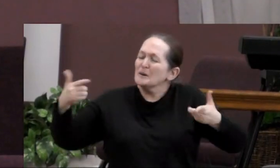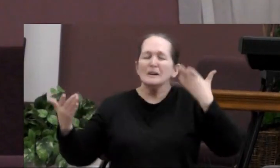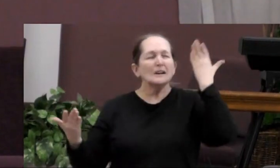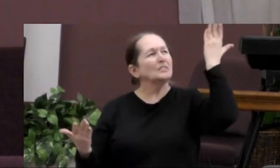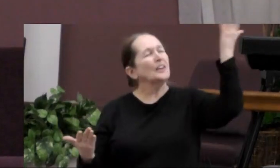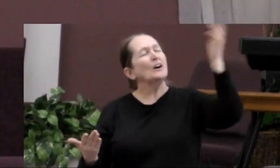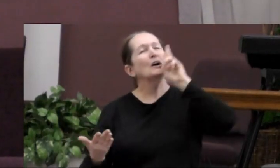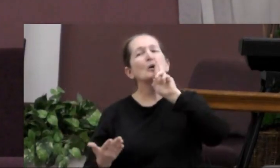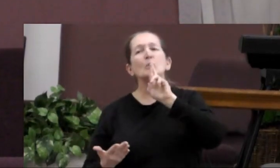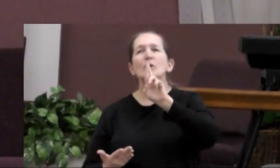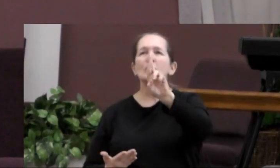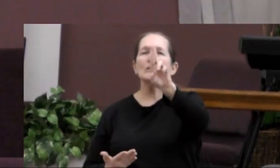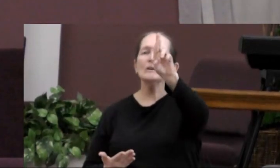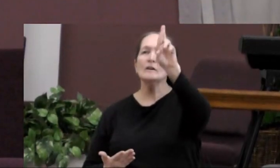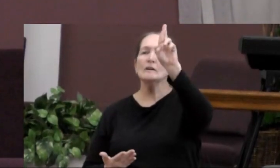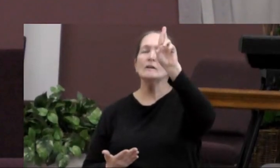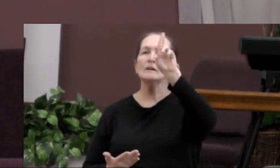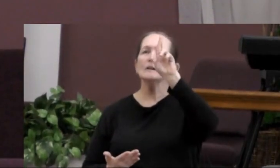How great thou art.